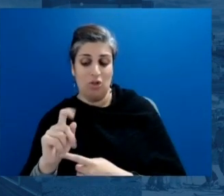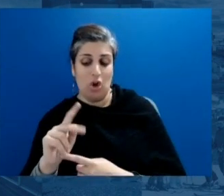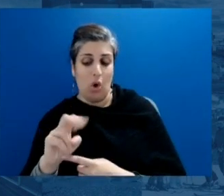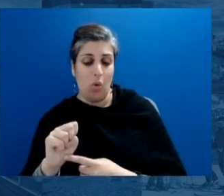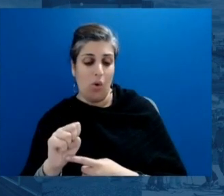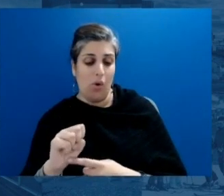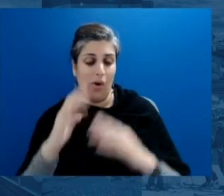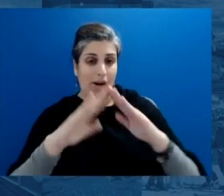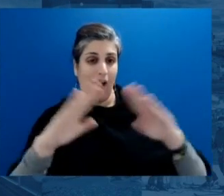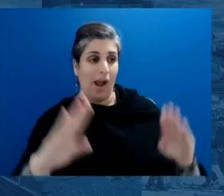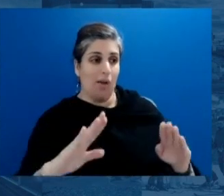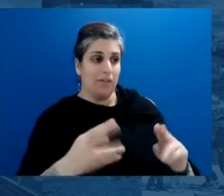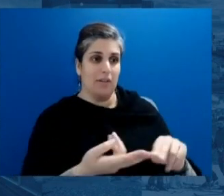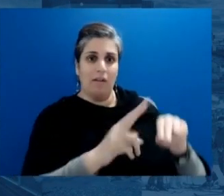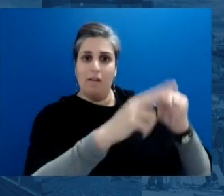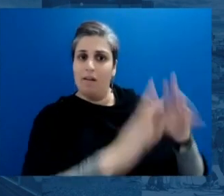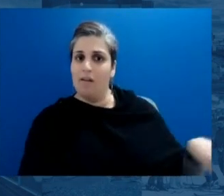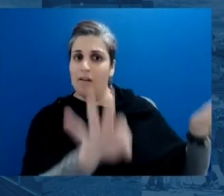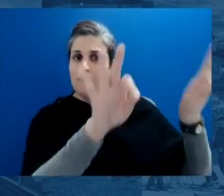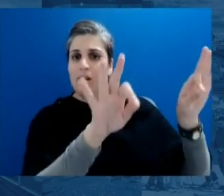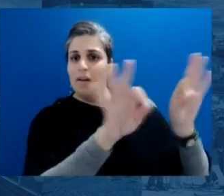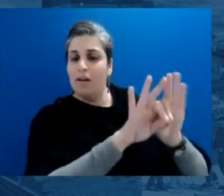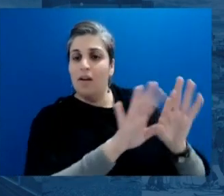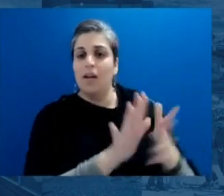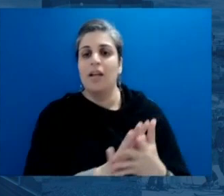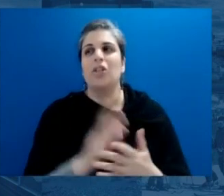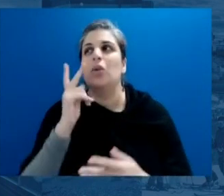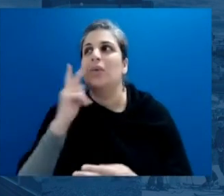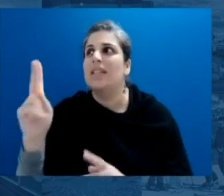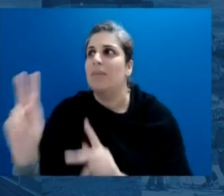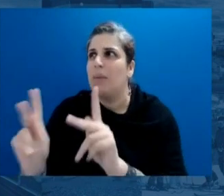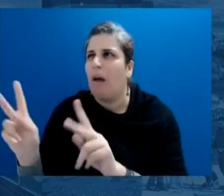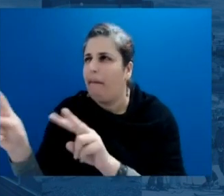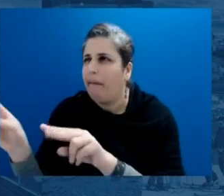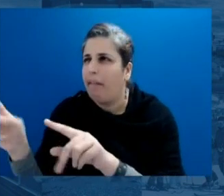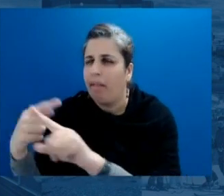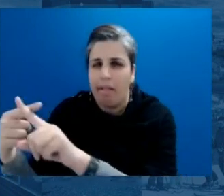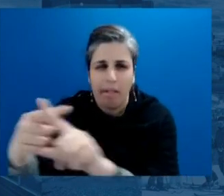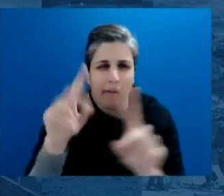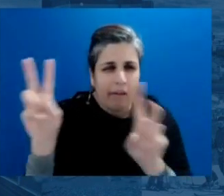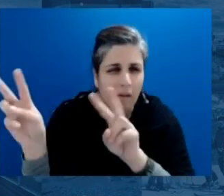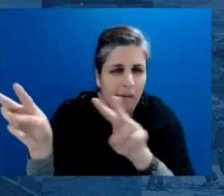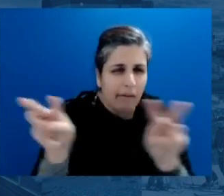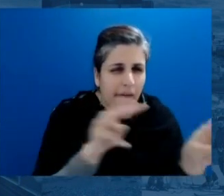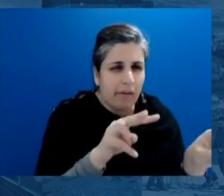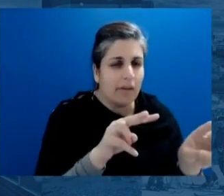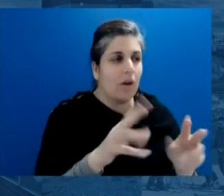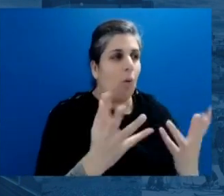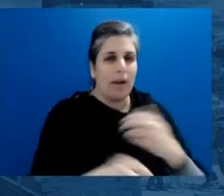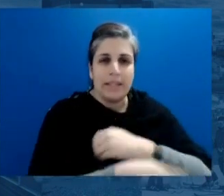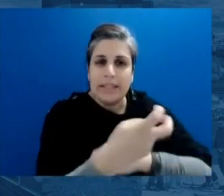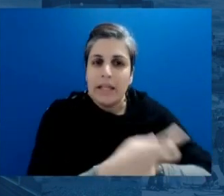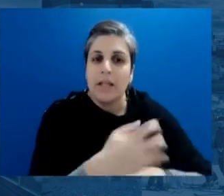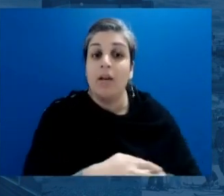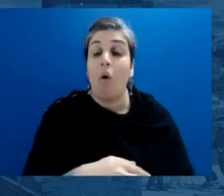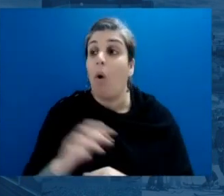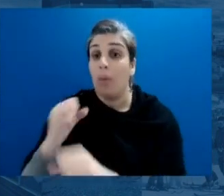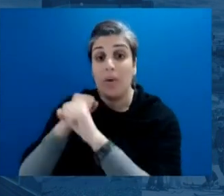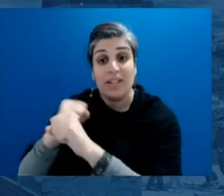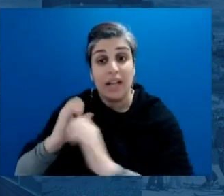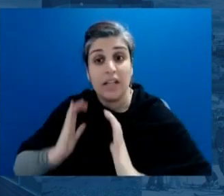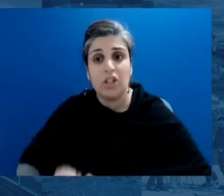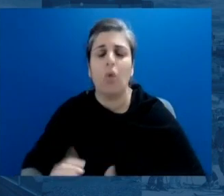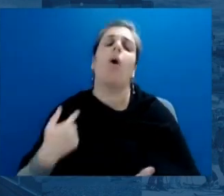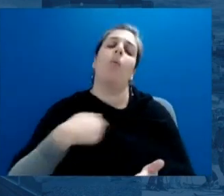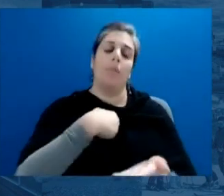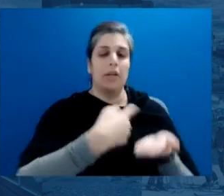and individuals who basically want to steal their deeds. Or even protecting consumers. And we've had a lot of discussion, and my